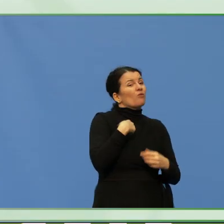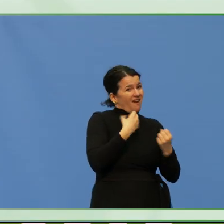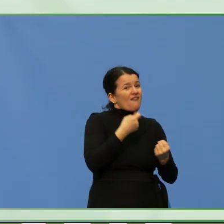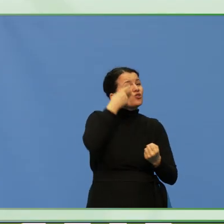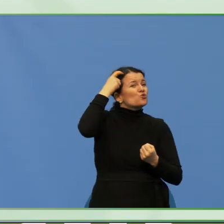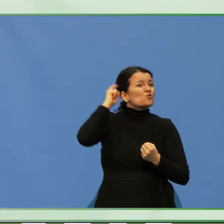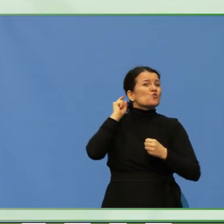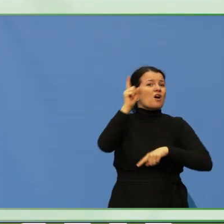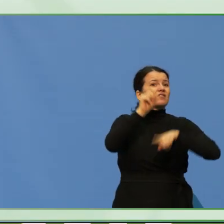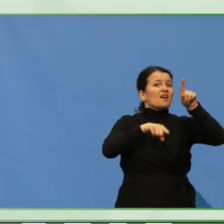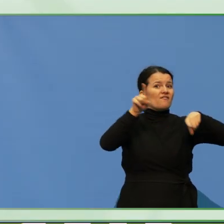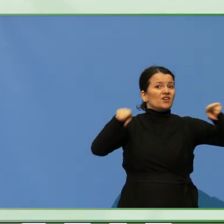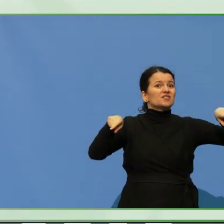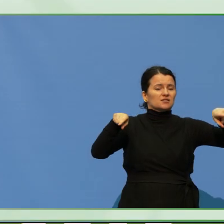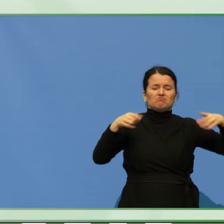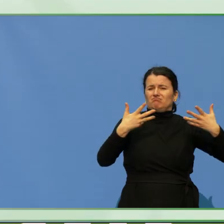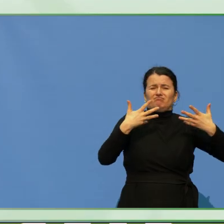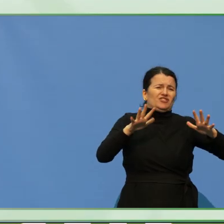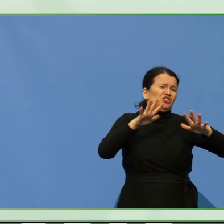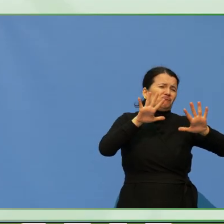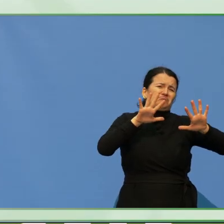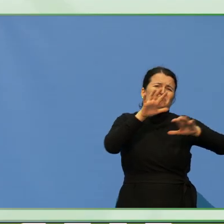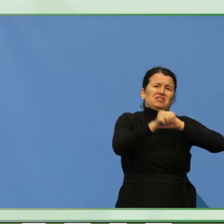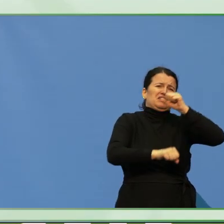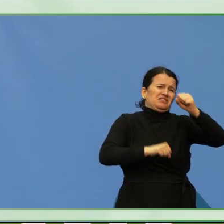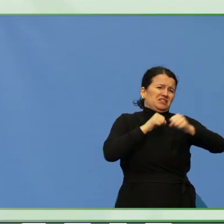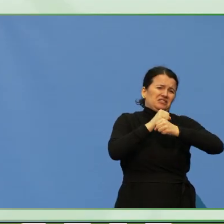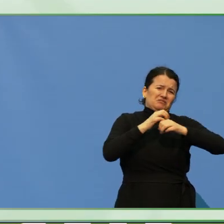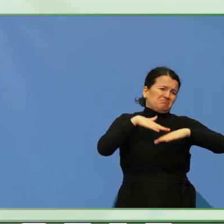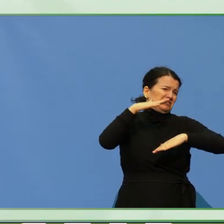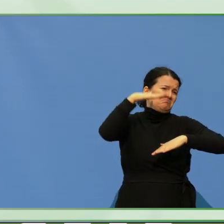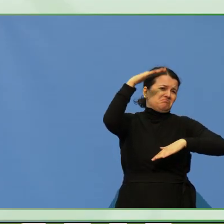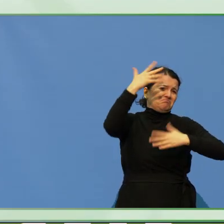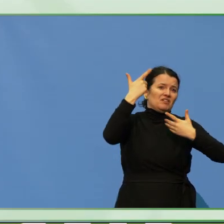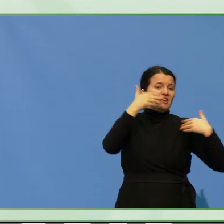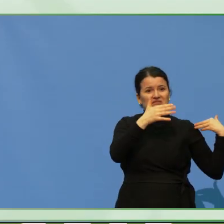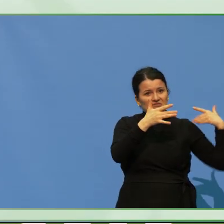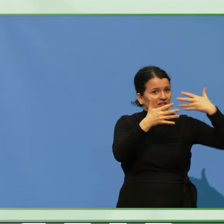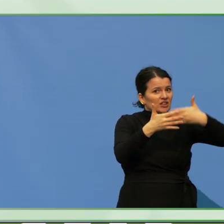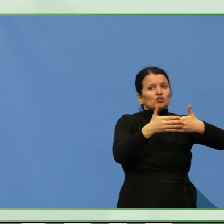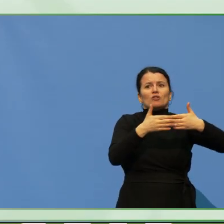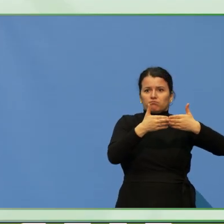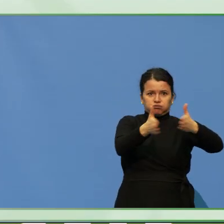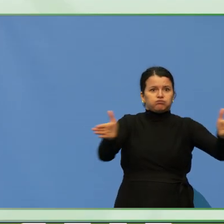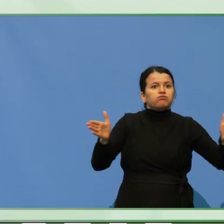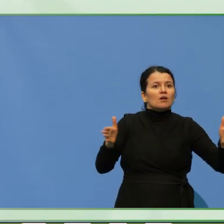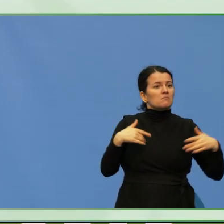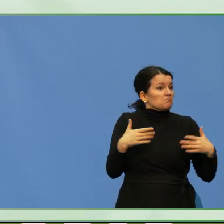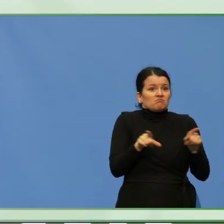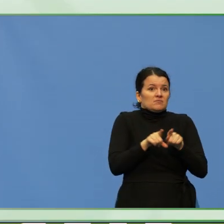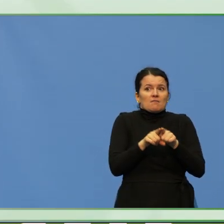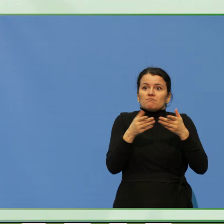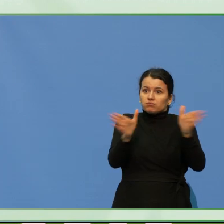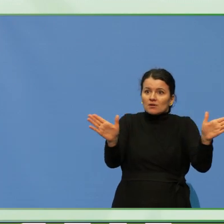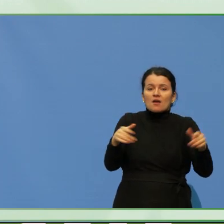well over a decade old now. We've been doing this for some time. We're public in any and all of the best practices that we've learned, often by